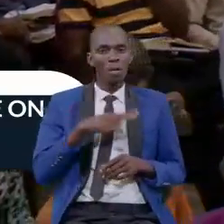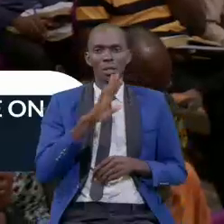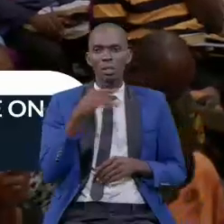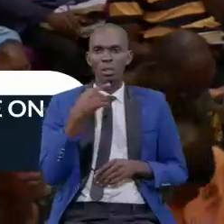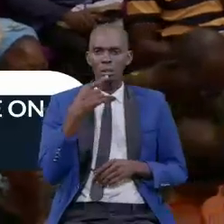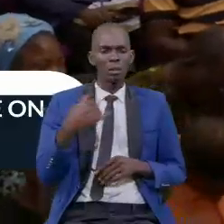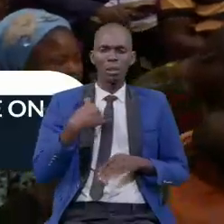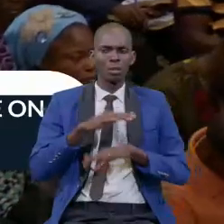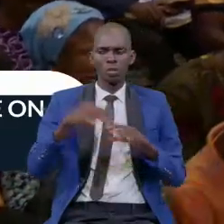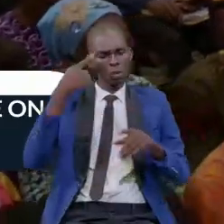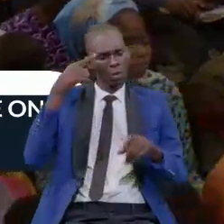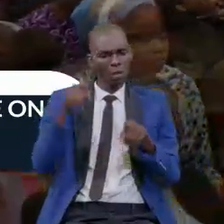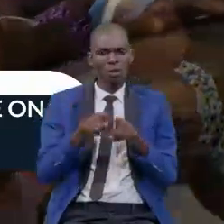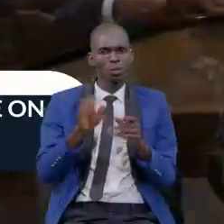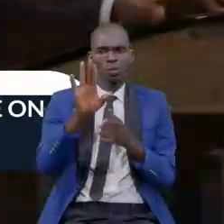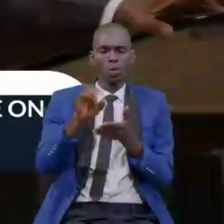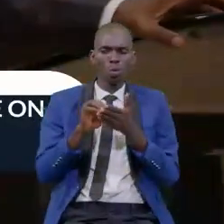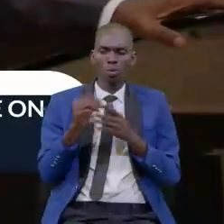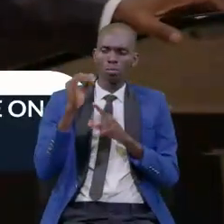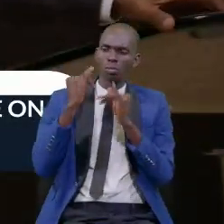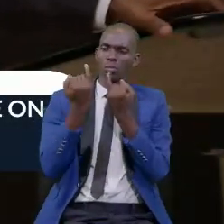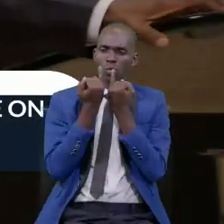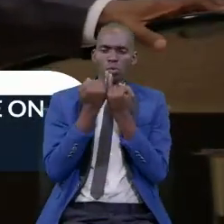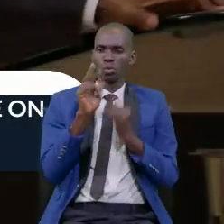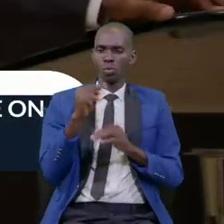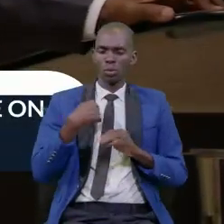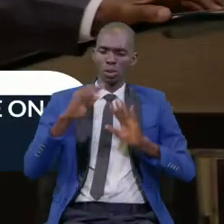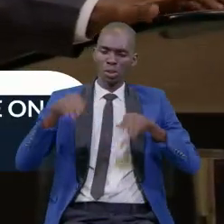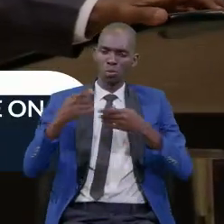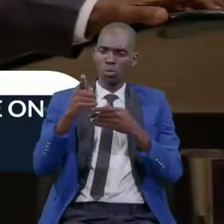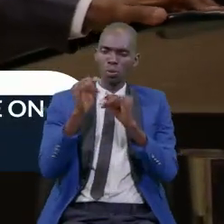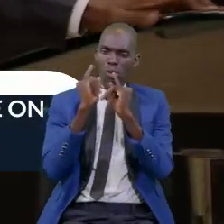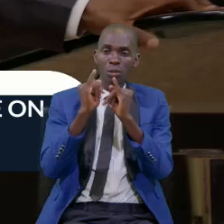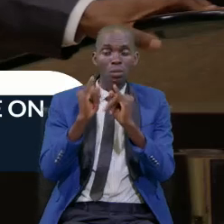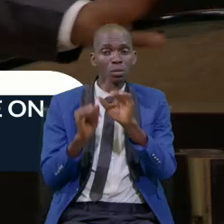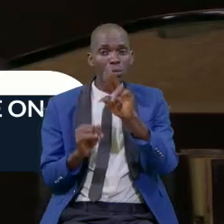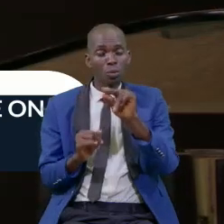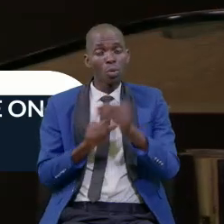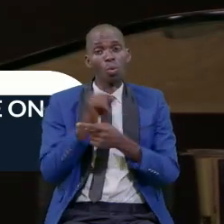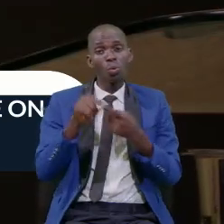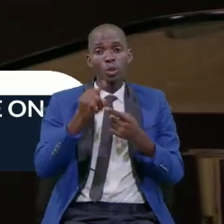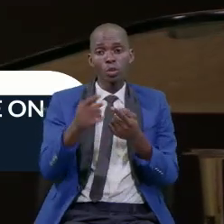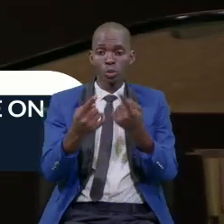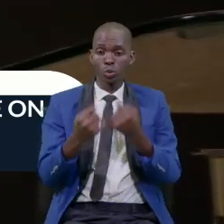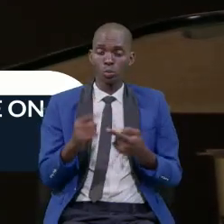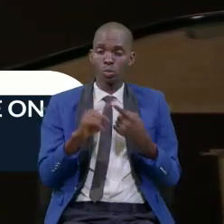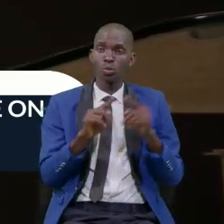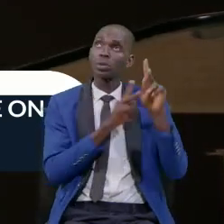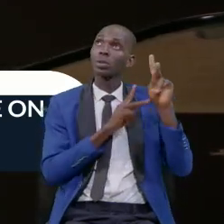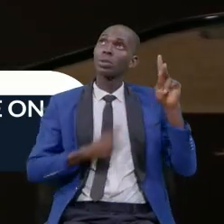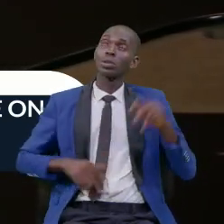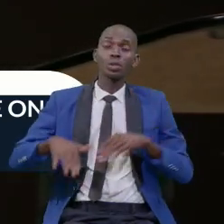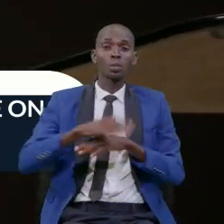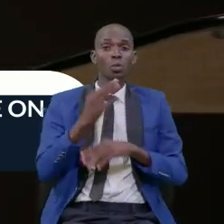terms. Let me give you my own opinion. When you come to the kingdom of God, what the Lord has